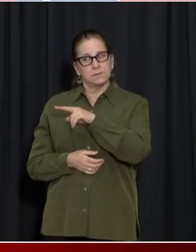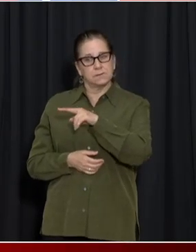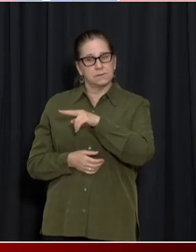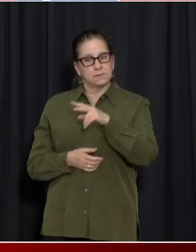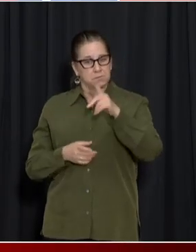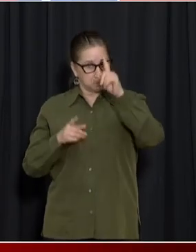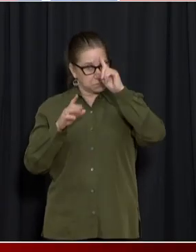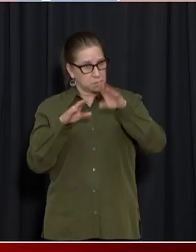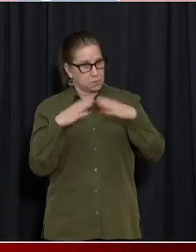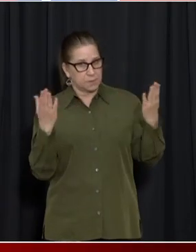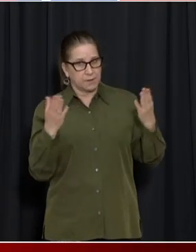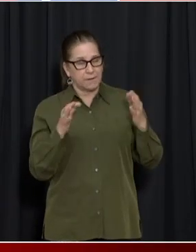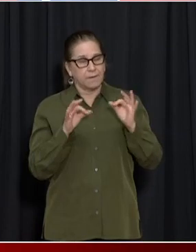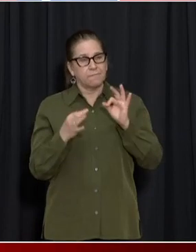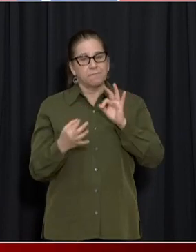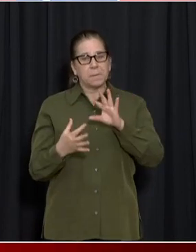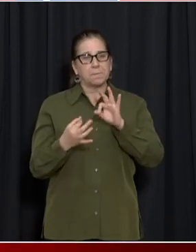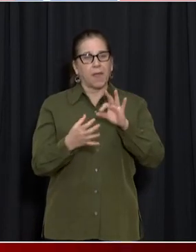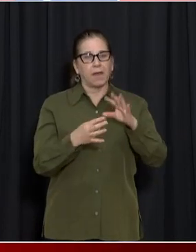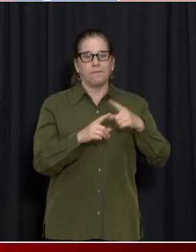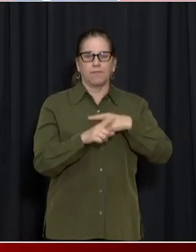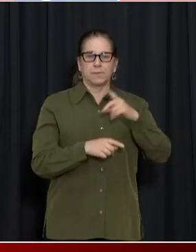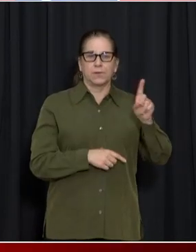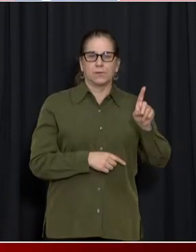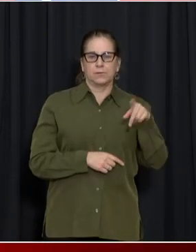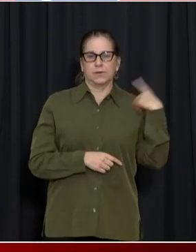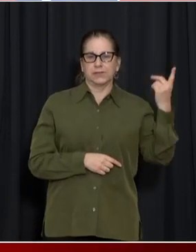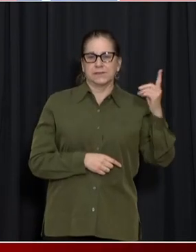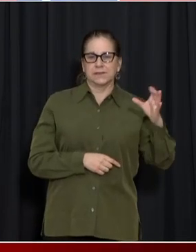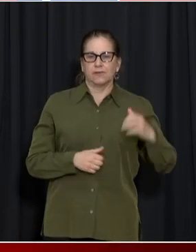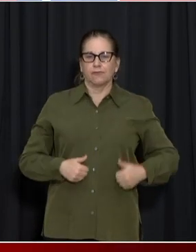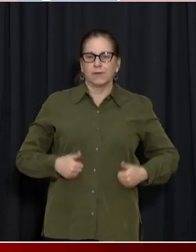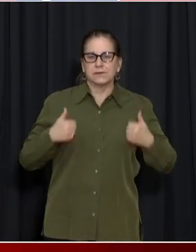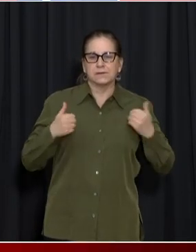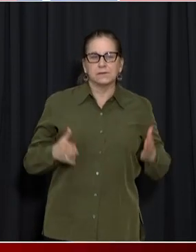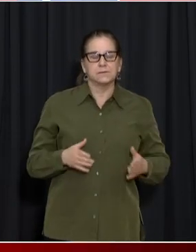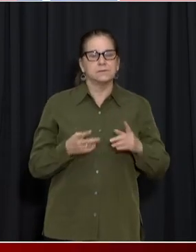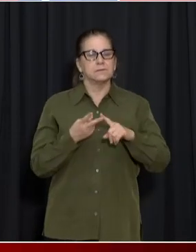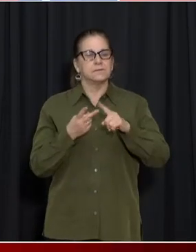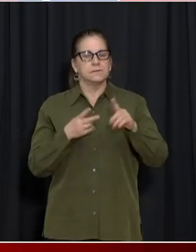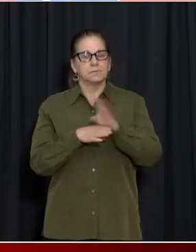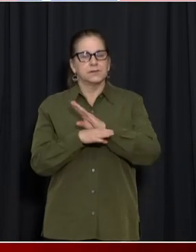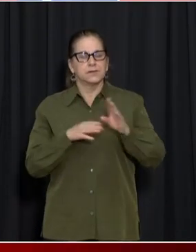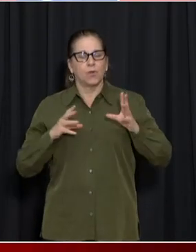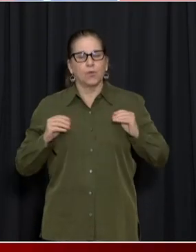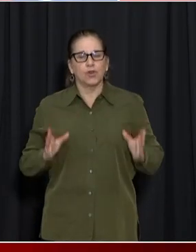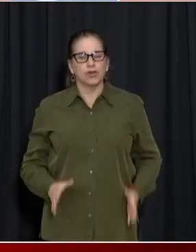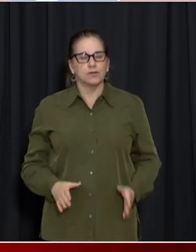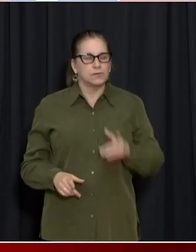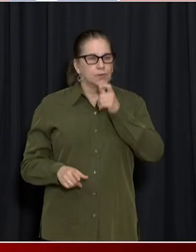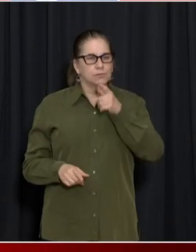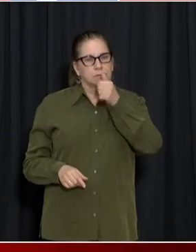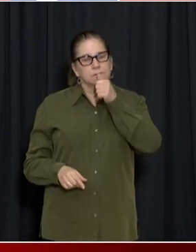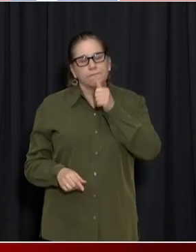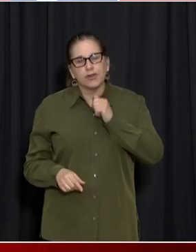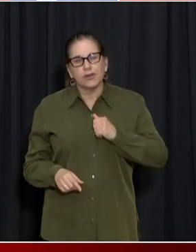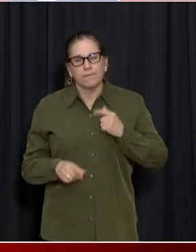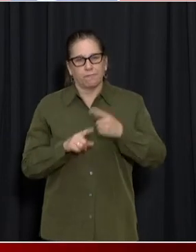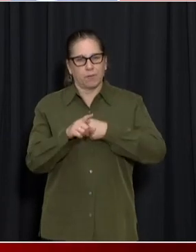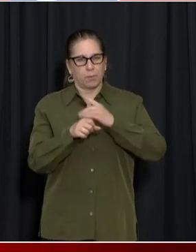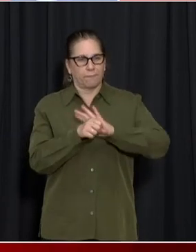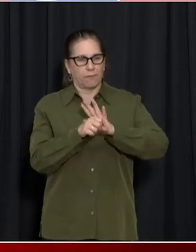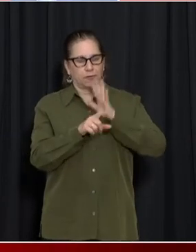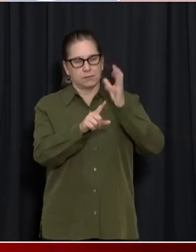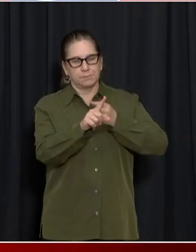who have been particularly impacted by COVID-19 and the shutdown of